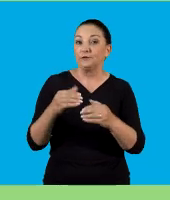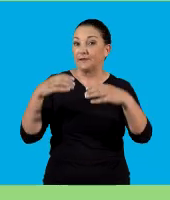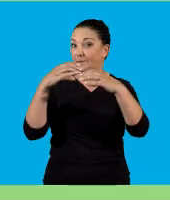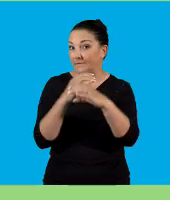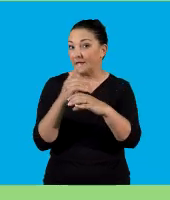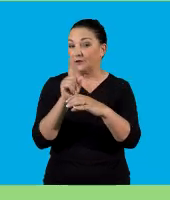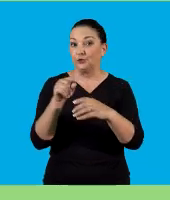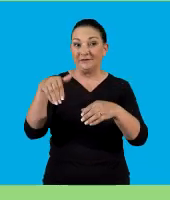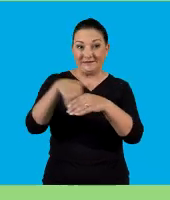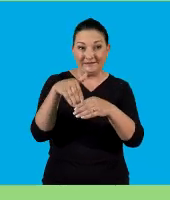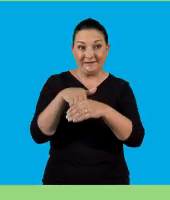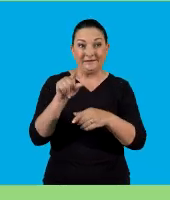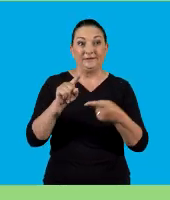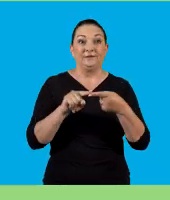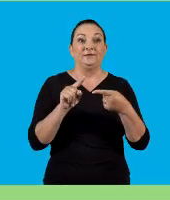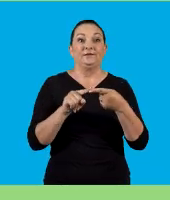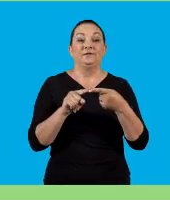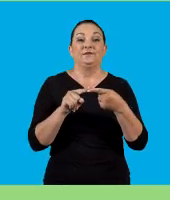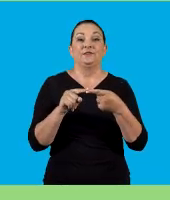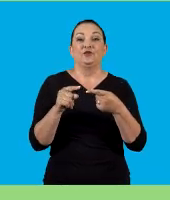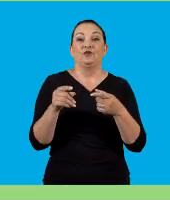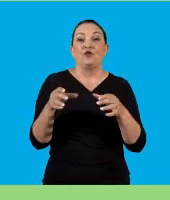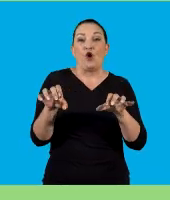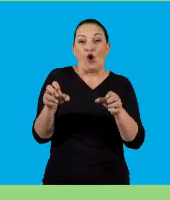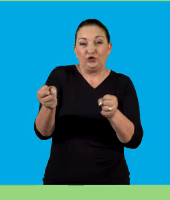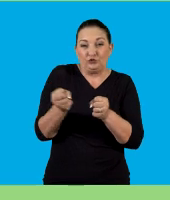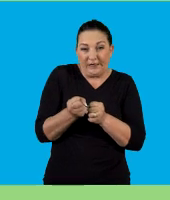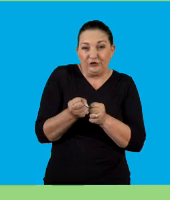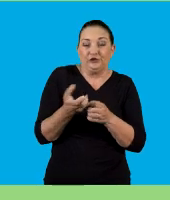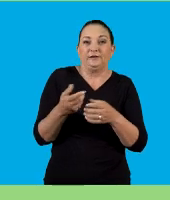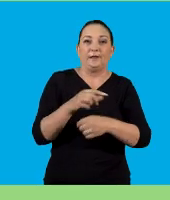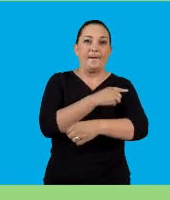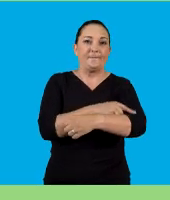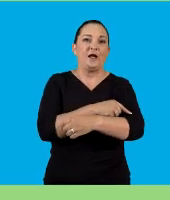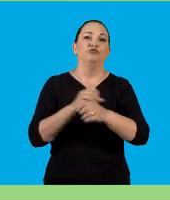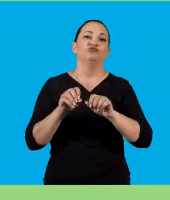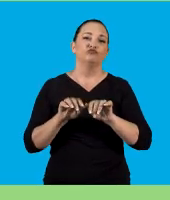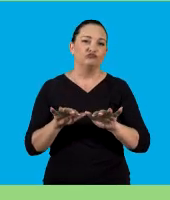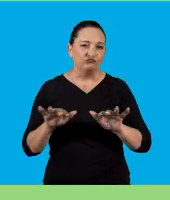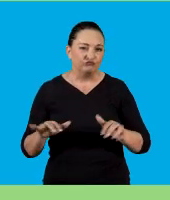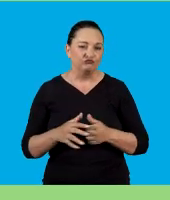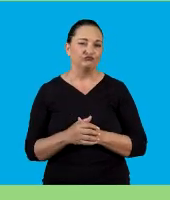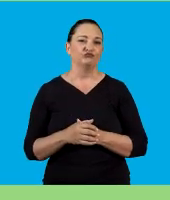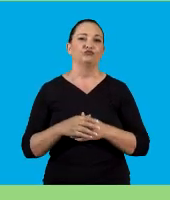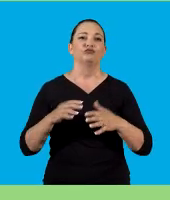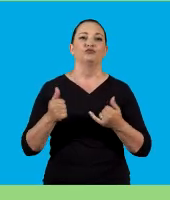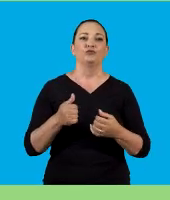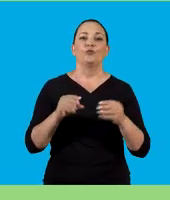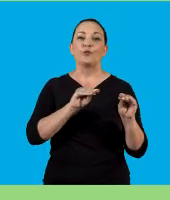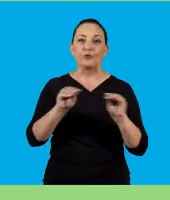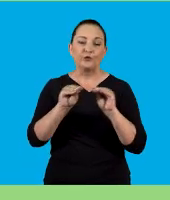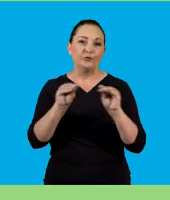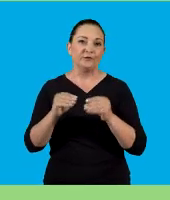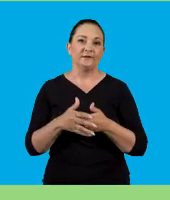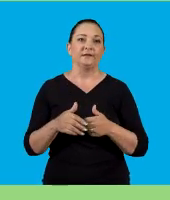processes of which include contraction, the relaxation of muscles, and